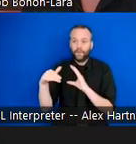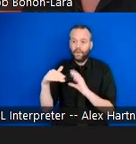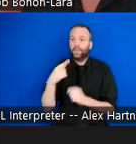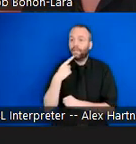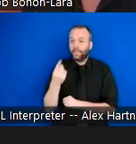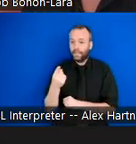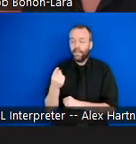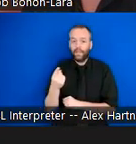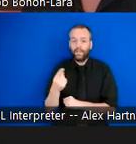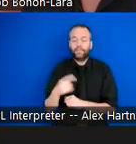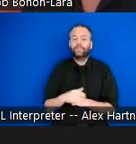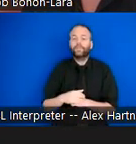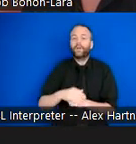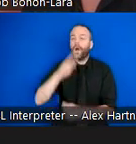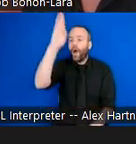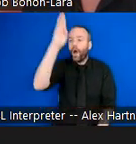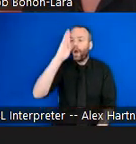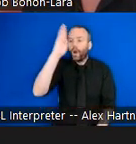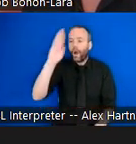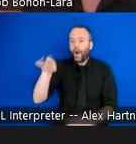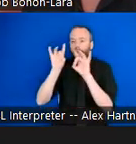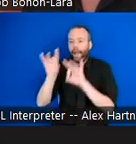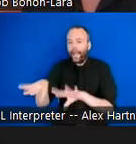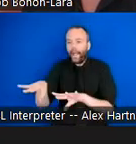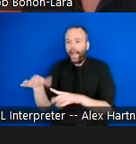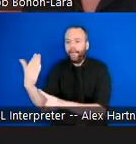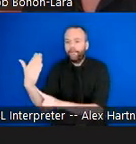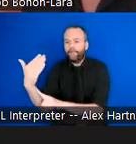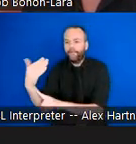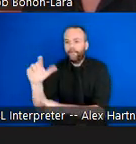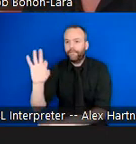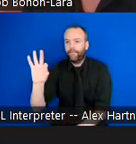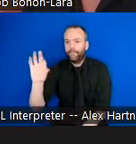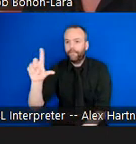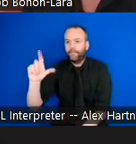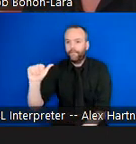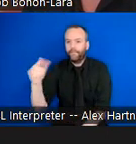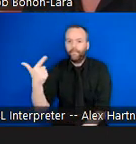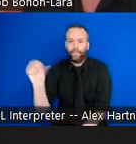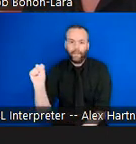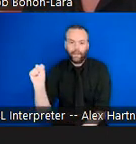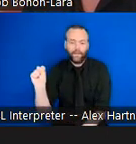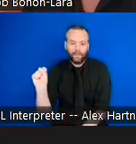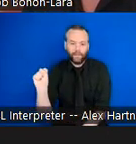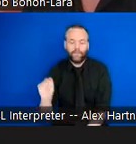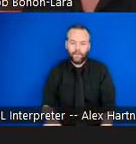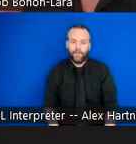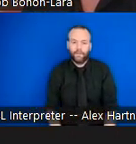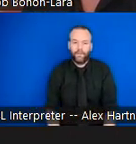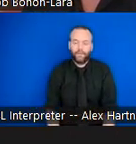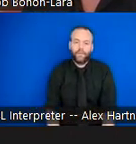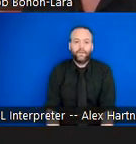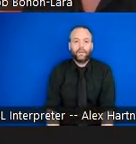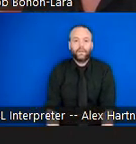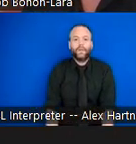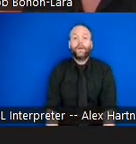hates flags. The Colorado GOP's move toward extremism has also recently included a call for all parents to pull their